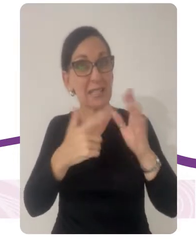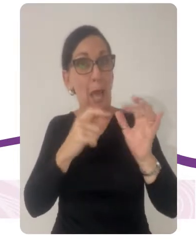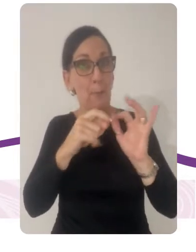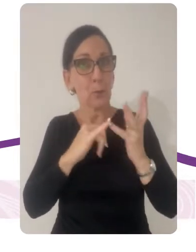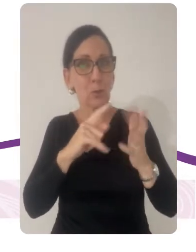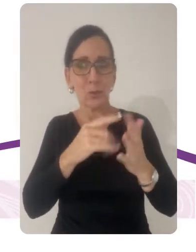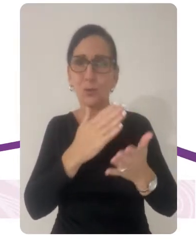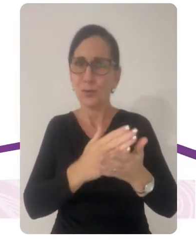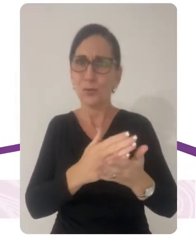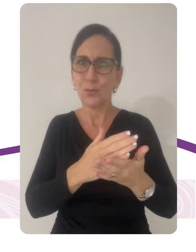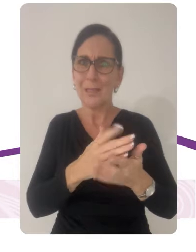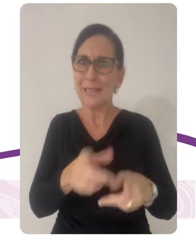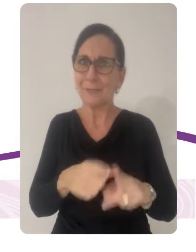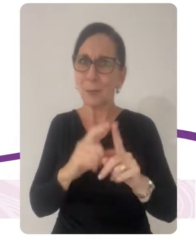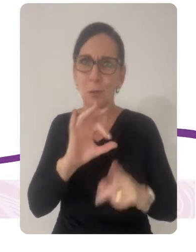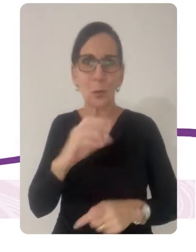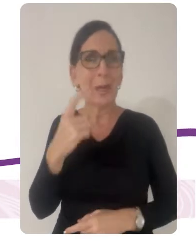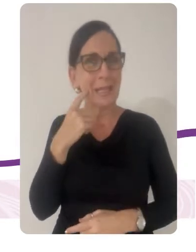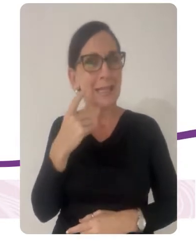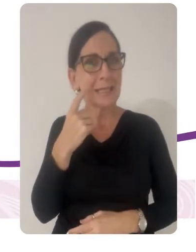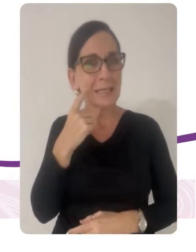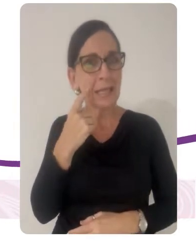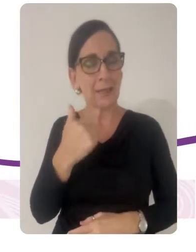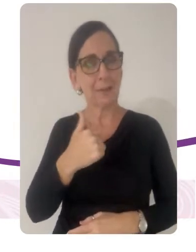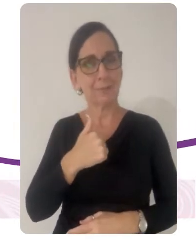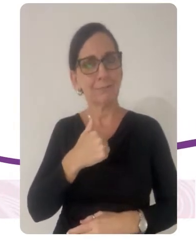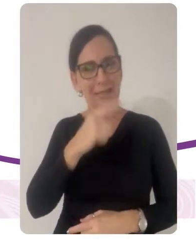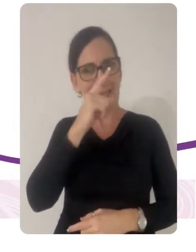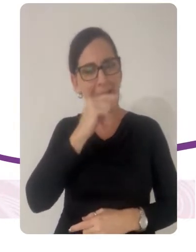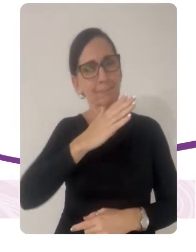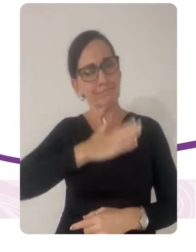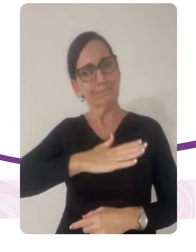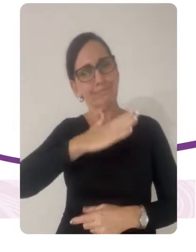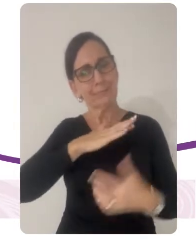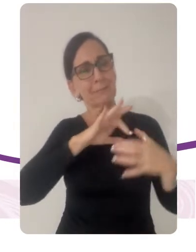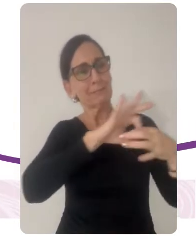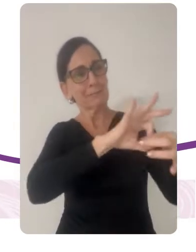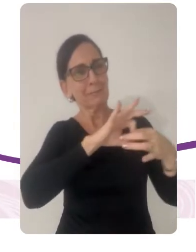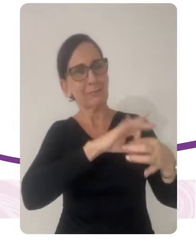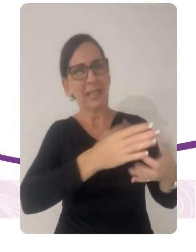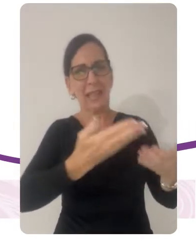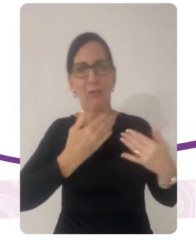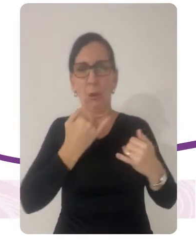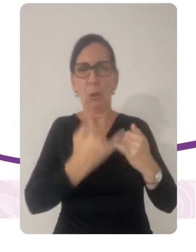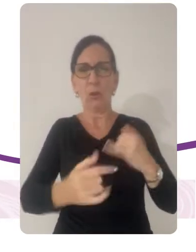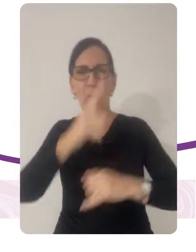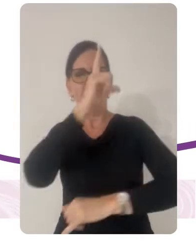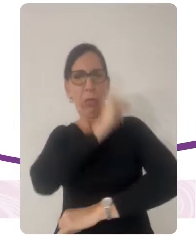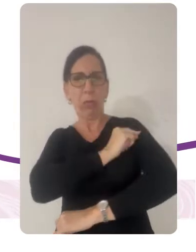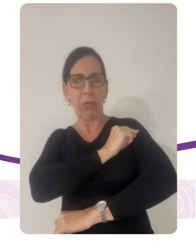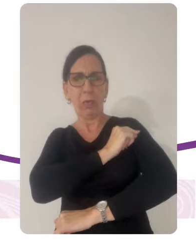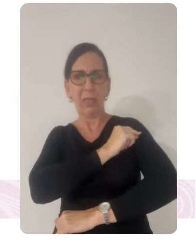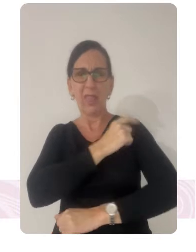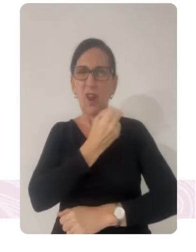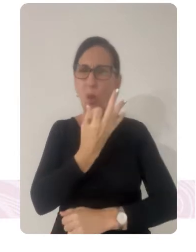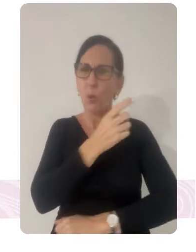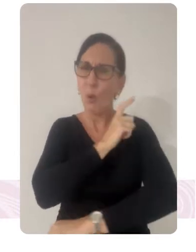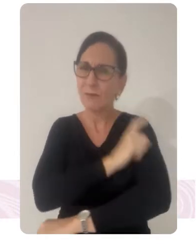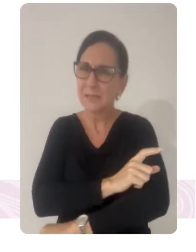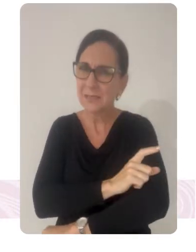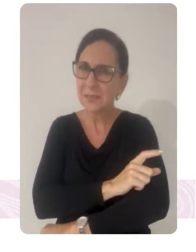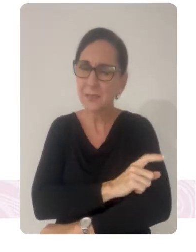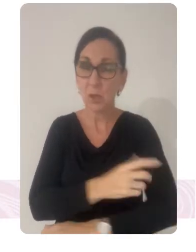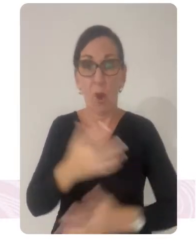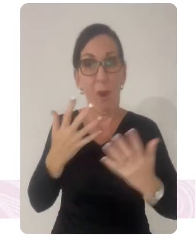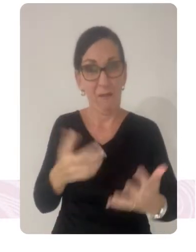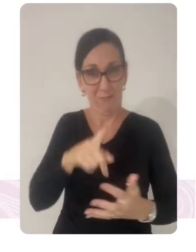difficult one. Living with domestic violence can take a toll on a person's self-esteem and self-confidence. How often